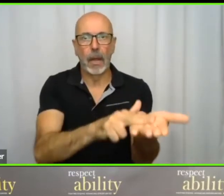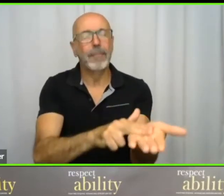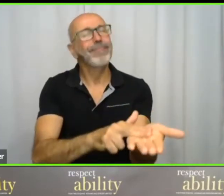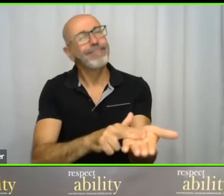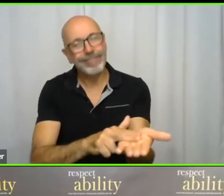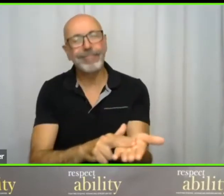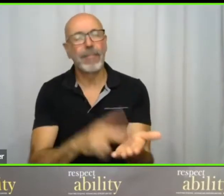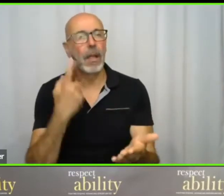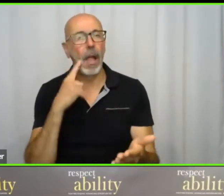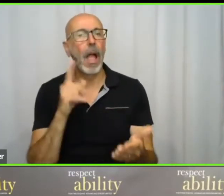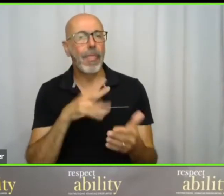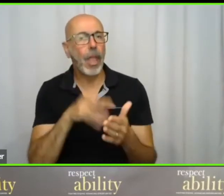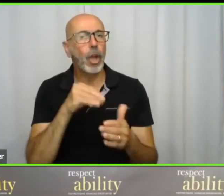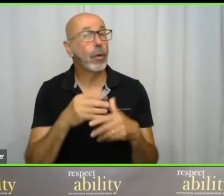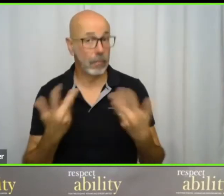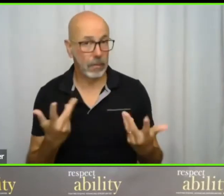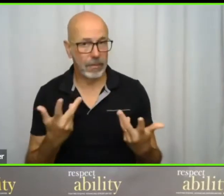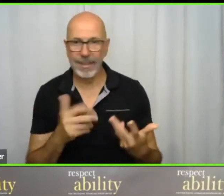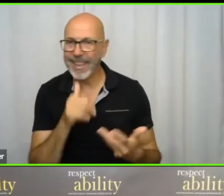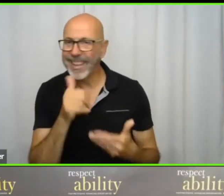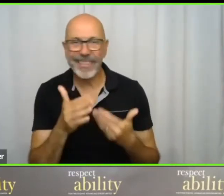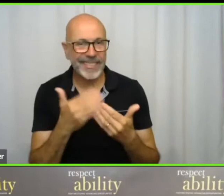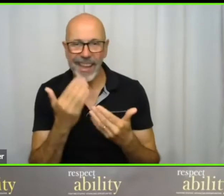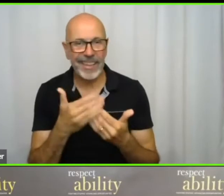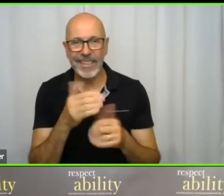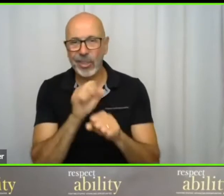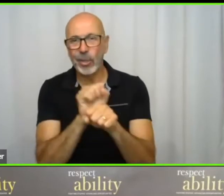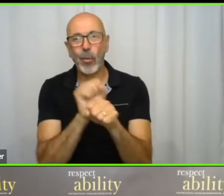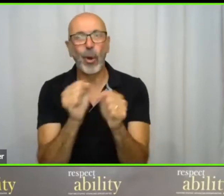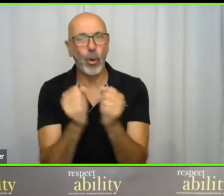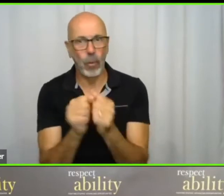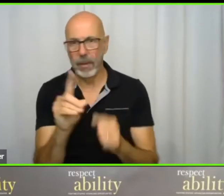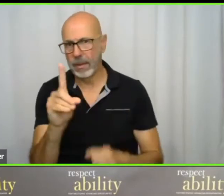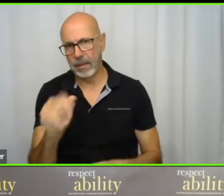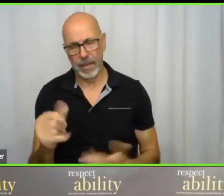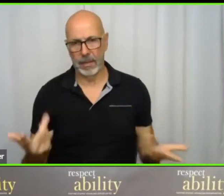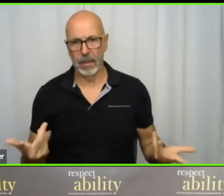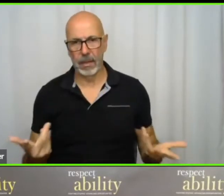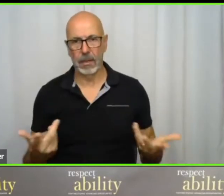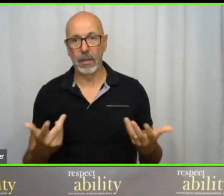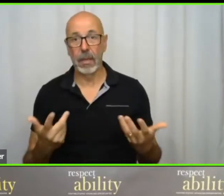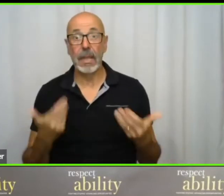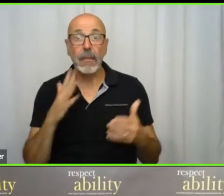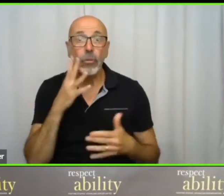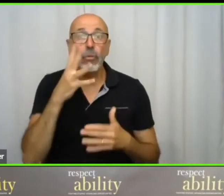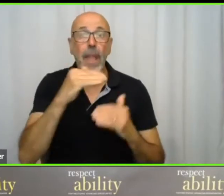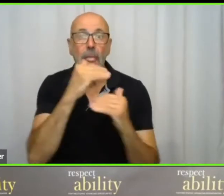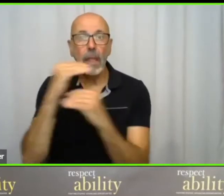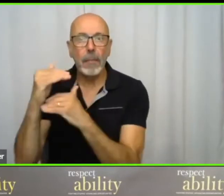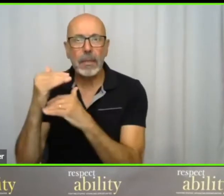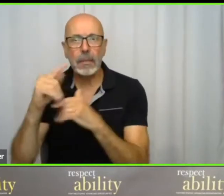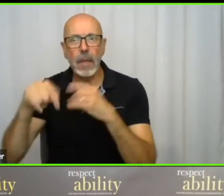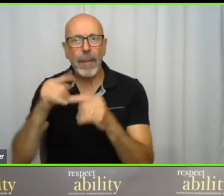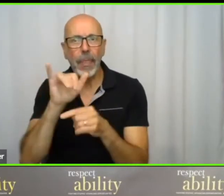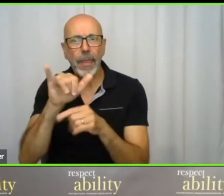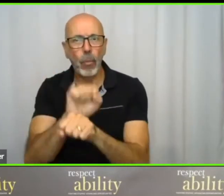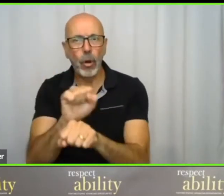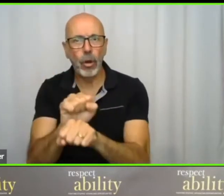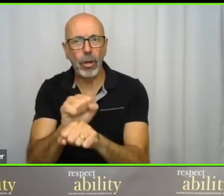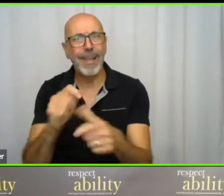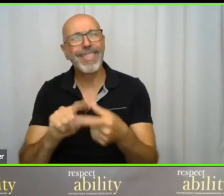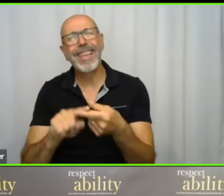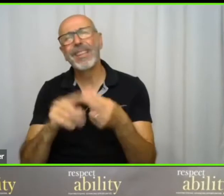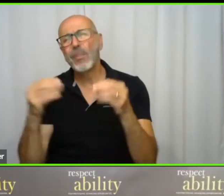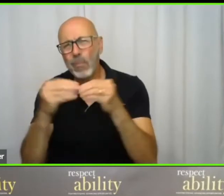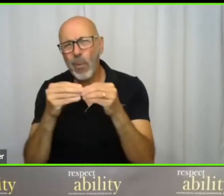they learned that it's not easy to work with a disability, and creating limits on that work ends up making it harder